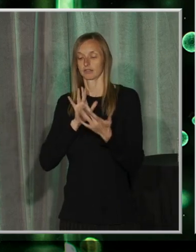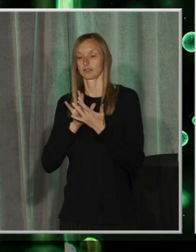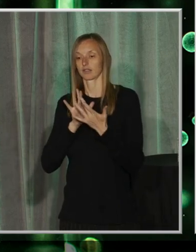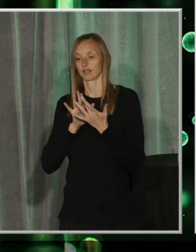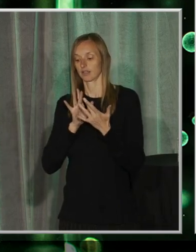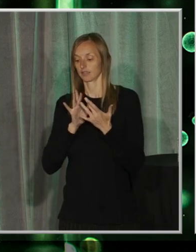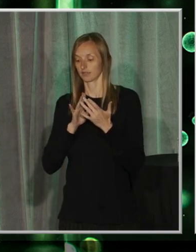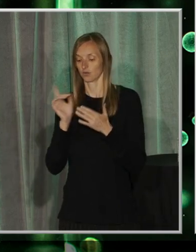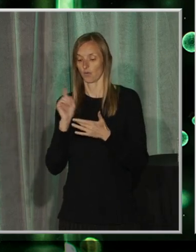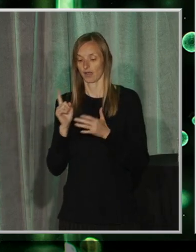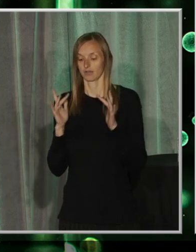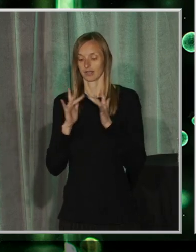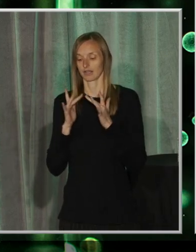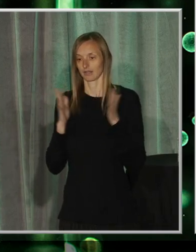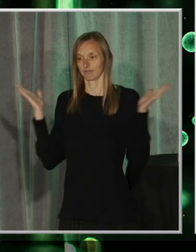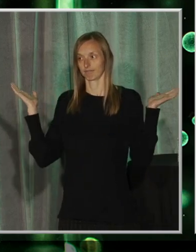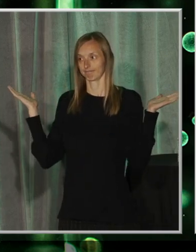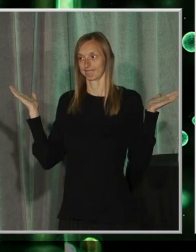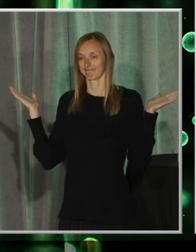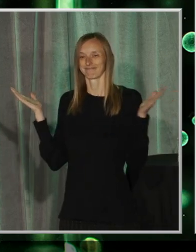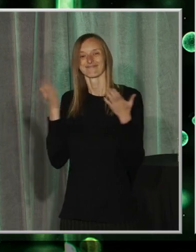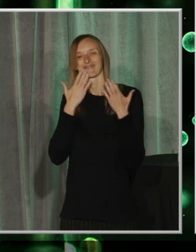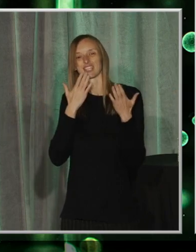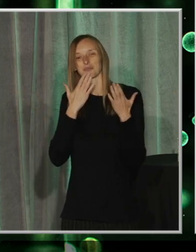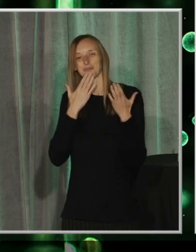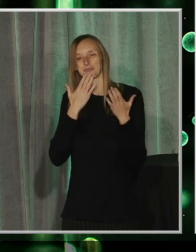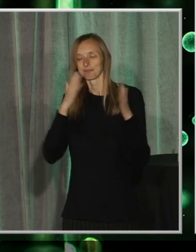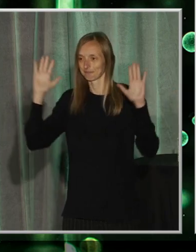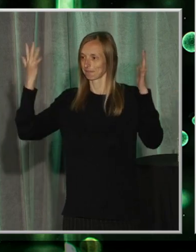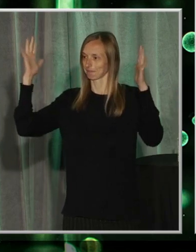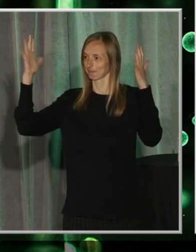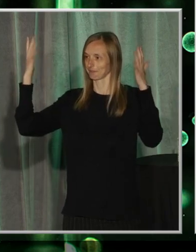the following contacts. Thank you.